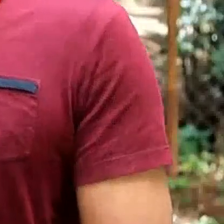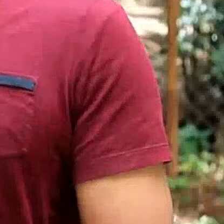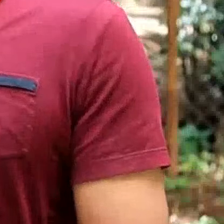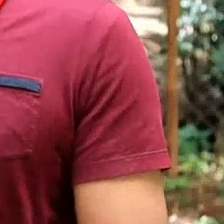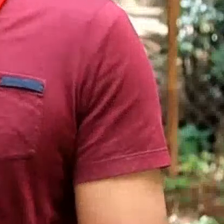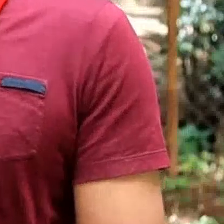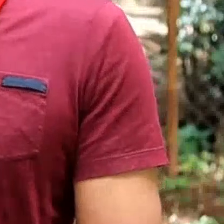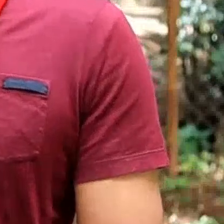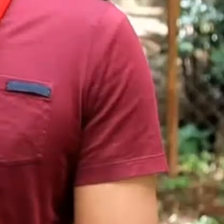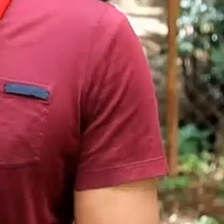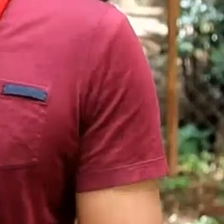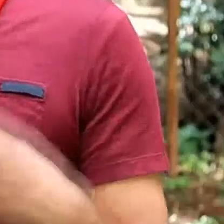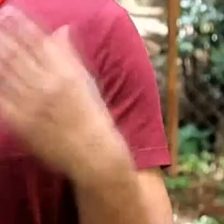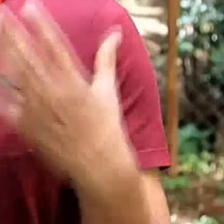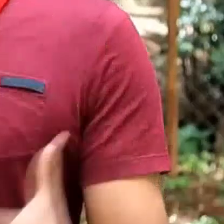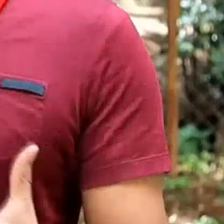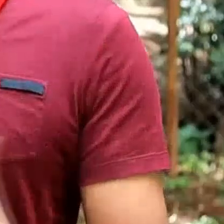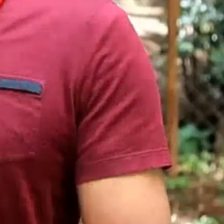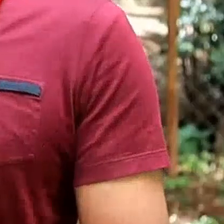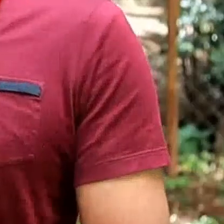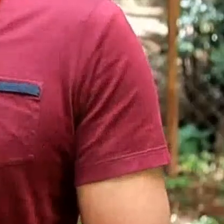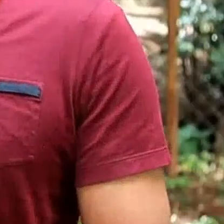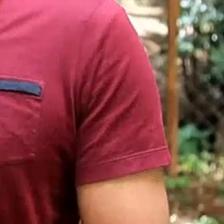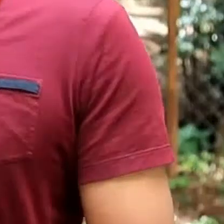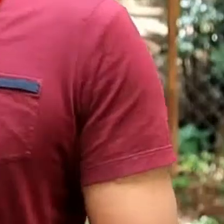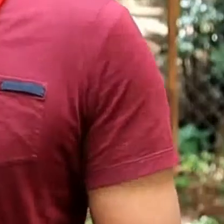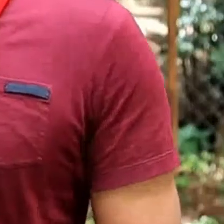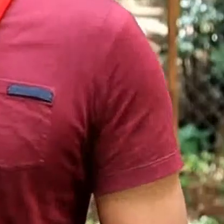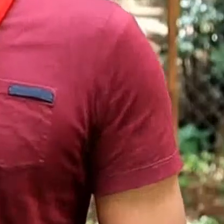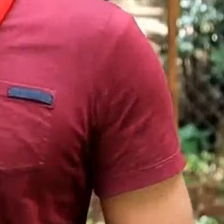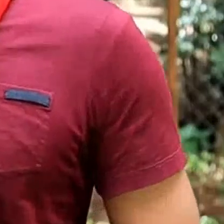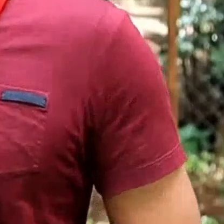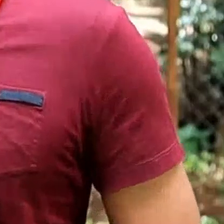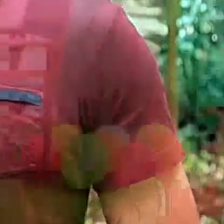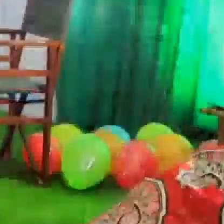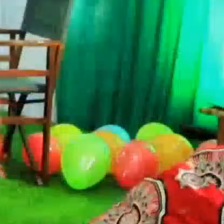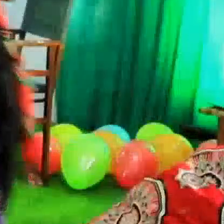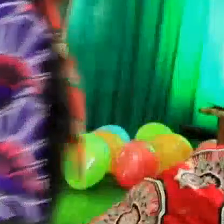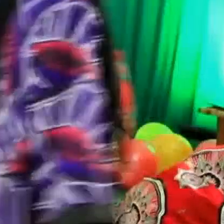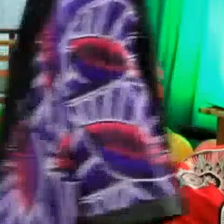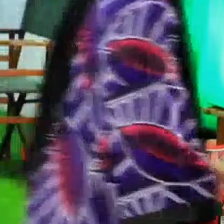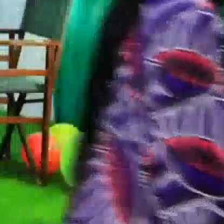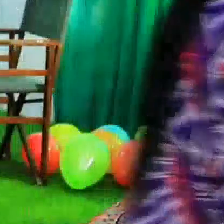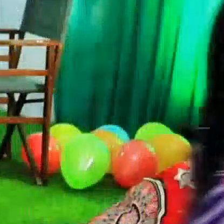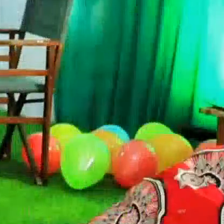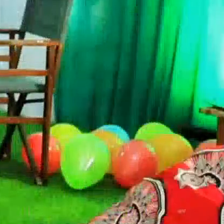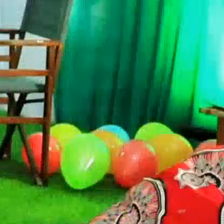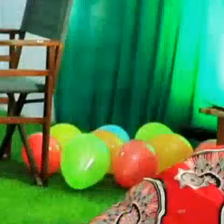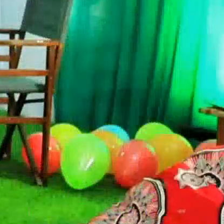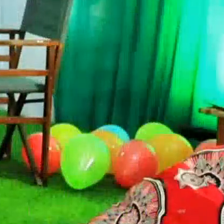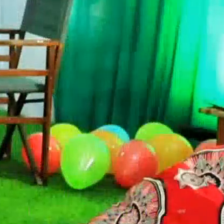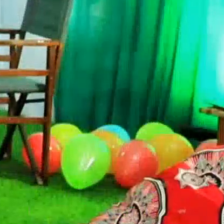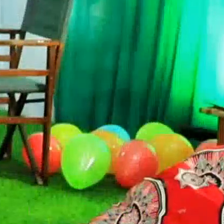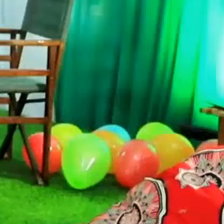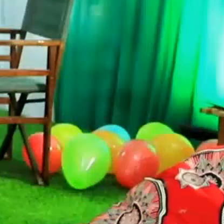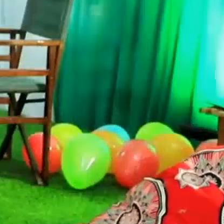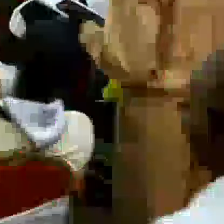program sponsored by Google and done with our great partners in each of the 3 countries. Guys, are we excited to be here